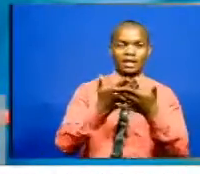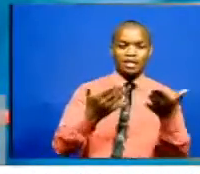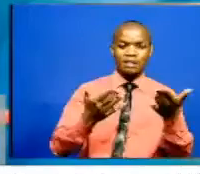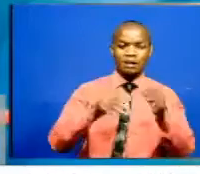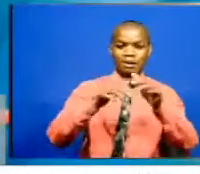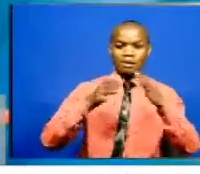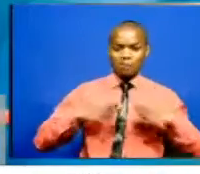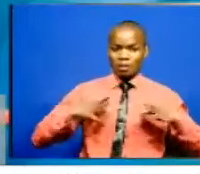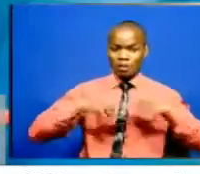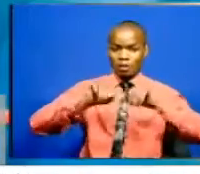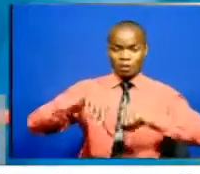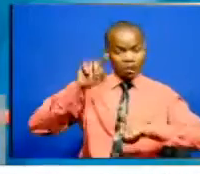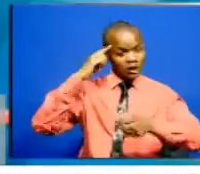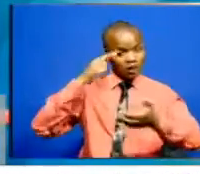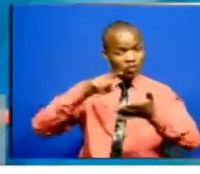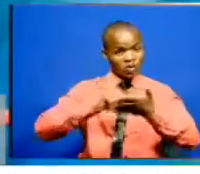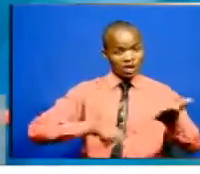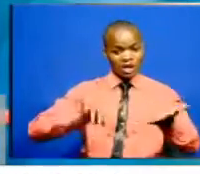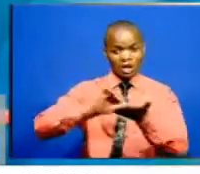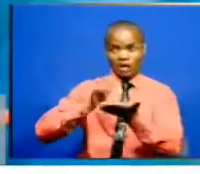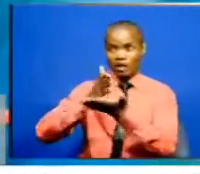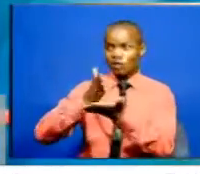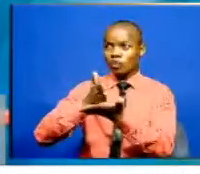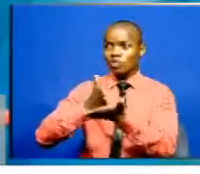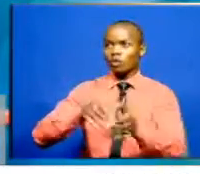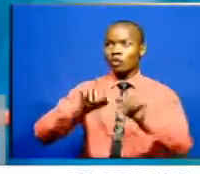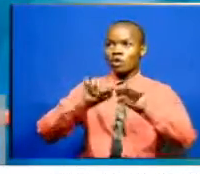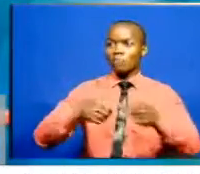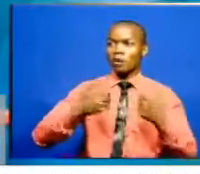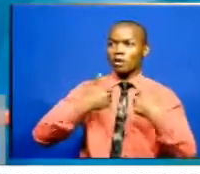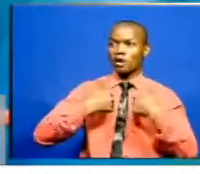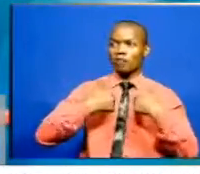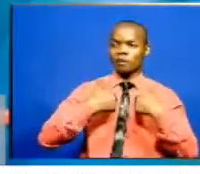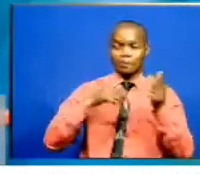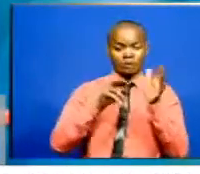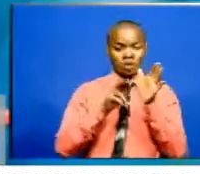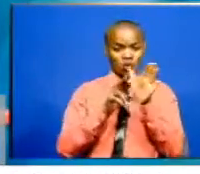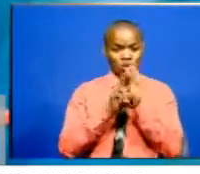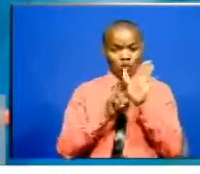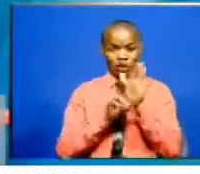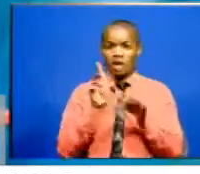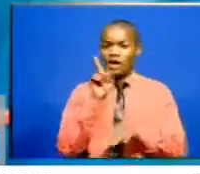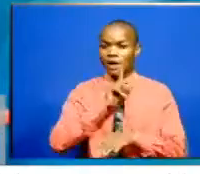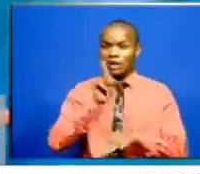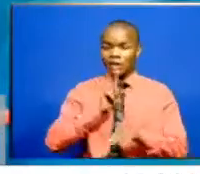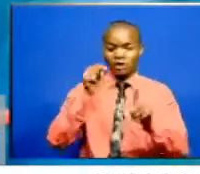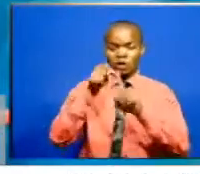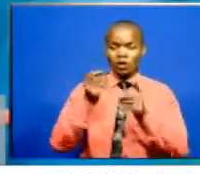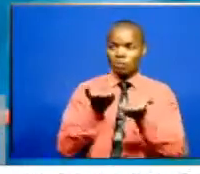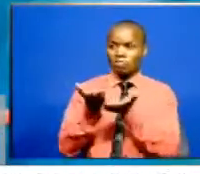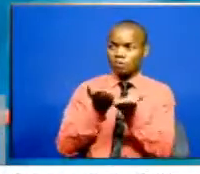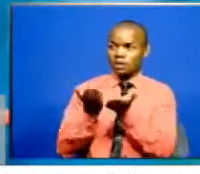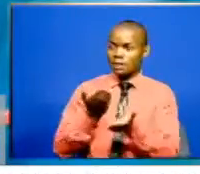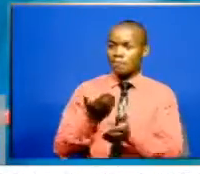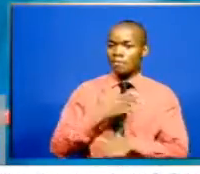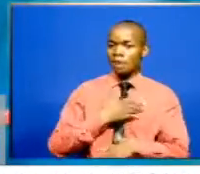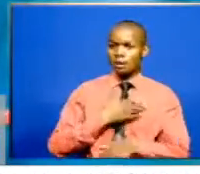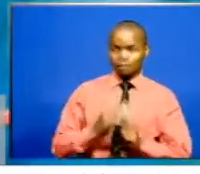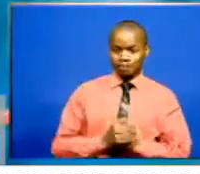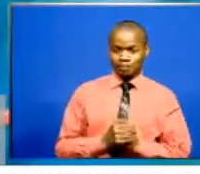oh, mm-hmm. they want to really to put a kind of barrier to my business. Mm-hmm. So it's a matter